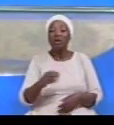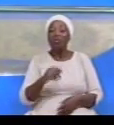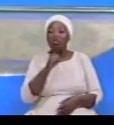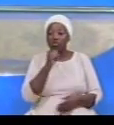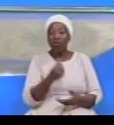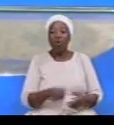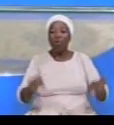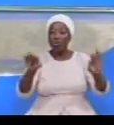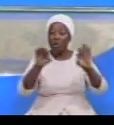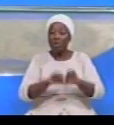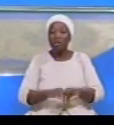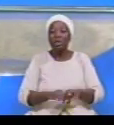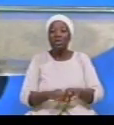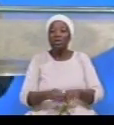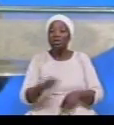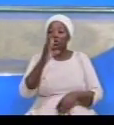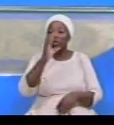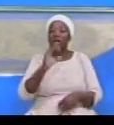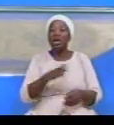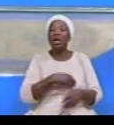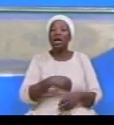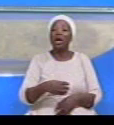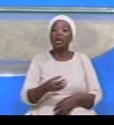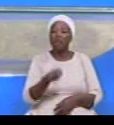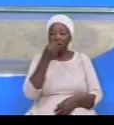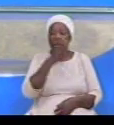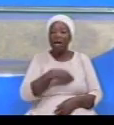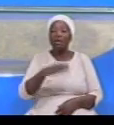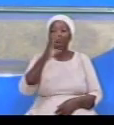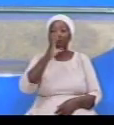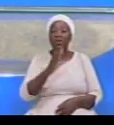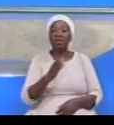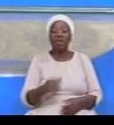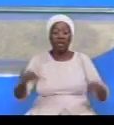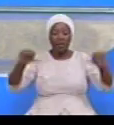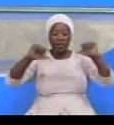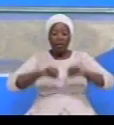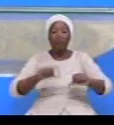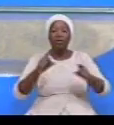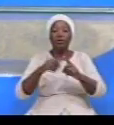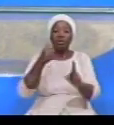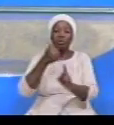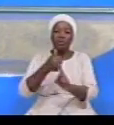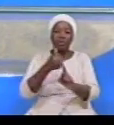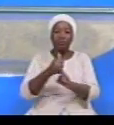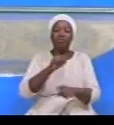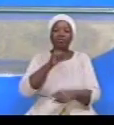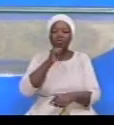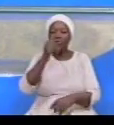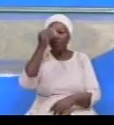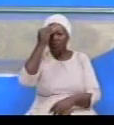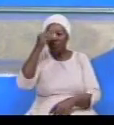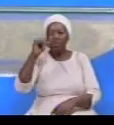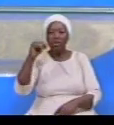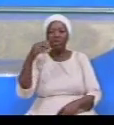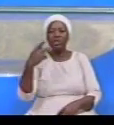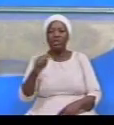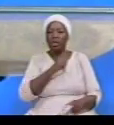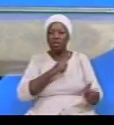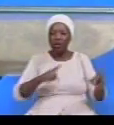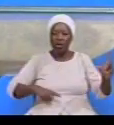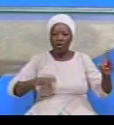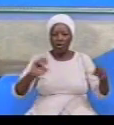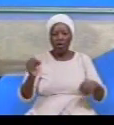to himself, not discerning the Lord's body,